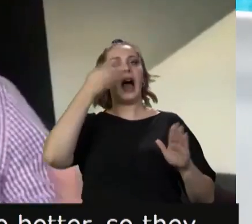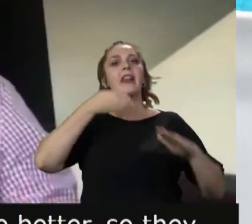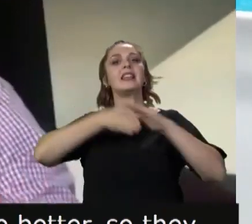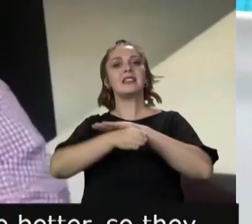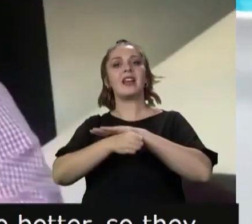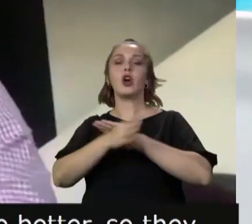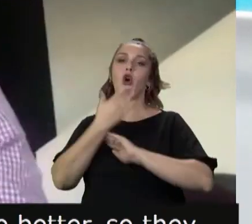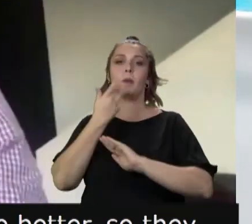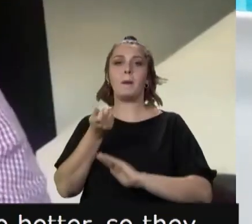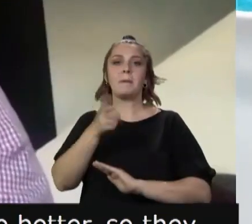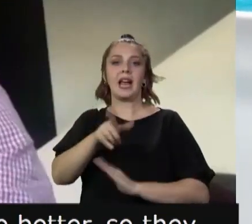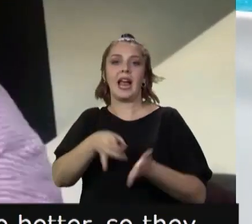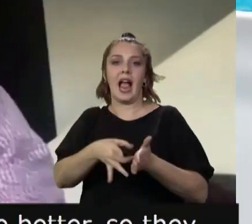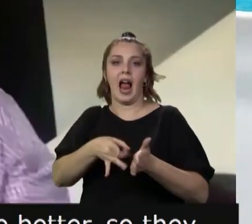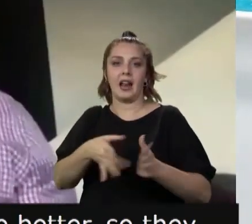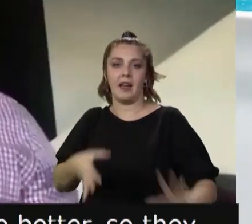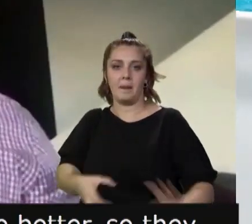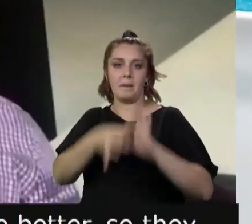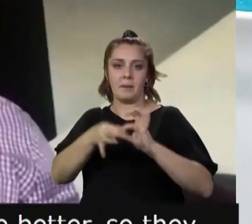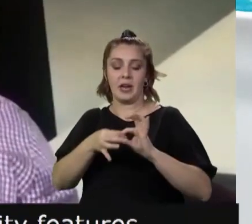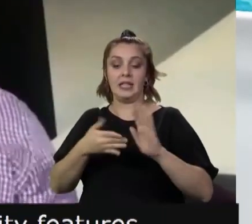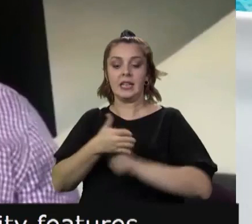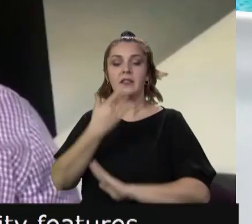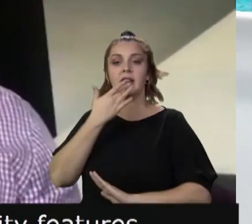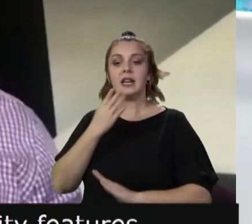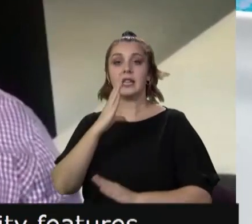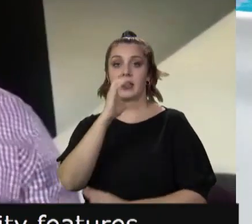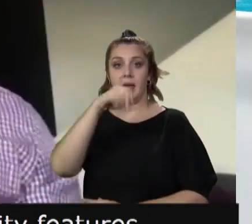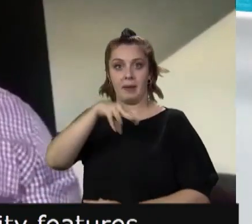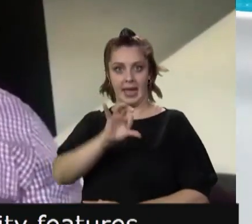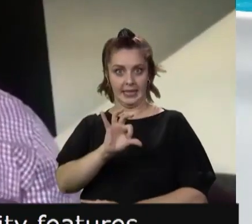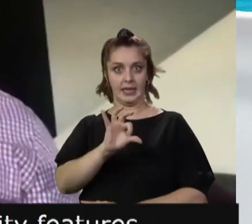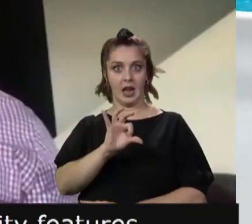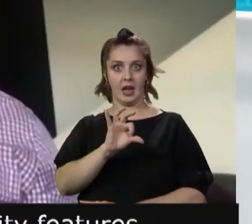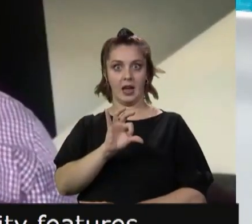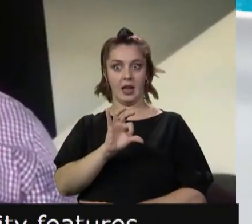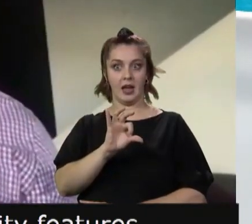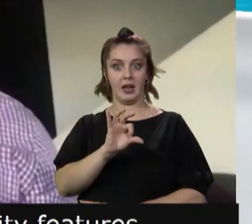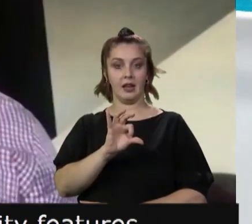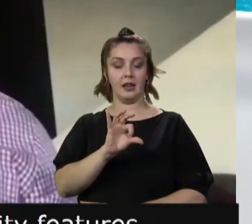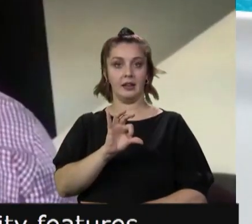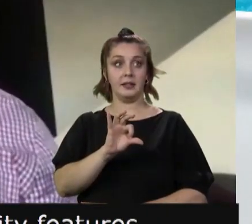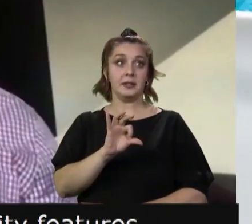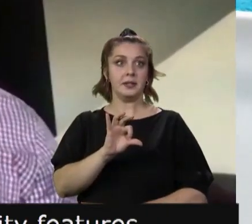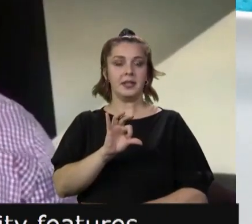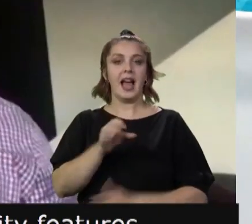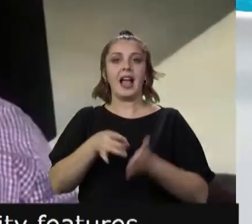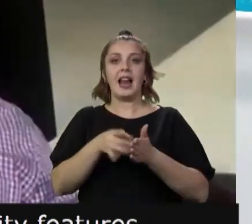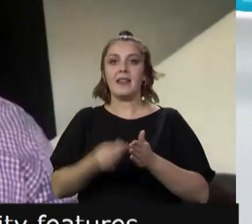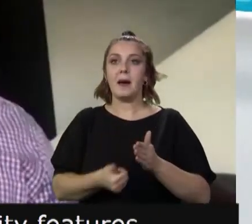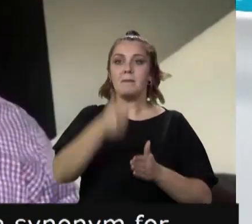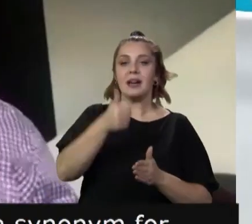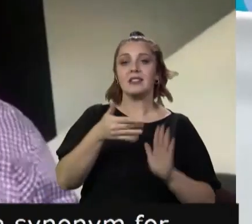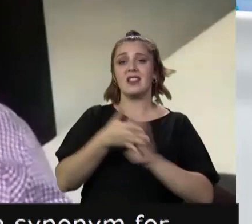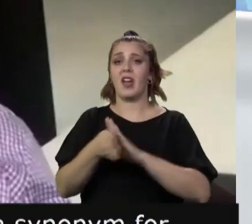We go back to concept of accessibility as a synonym for quality. When